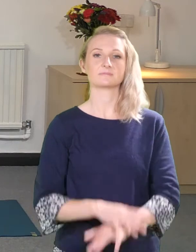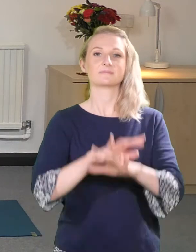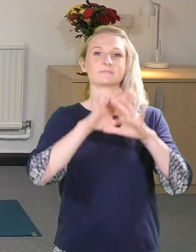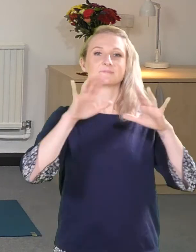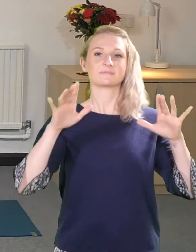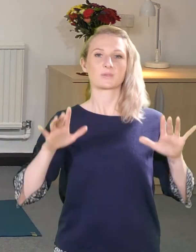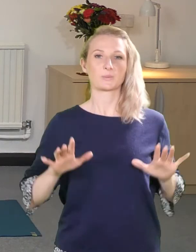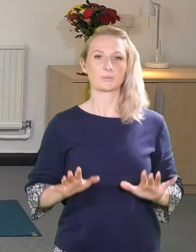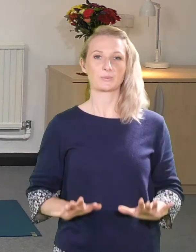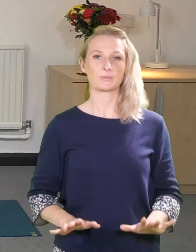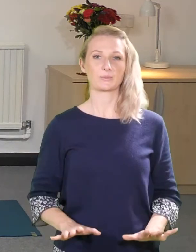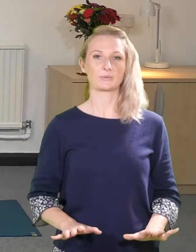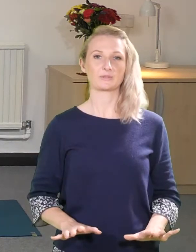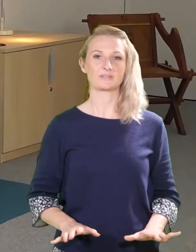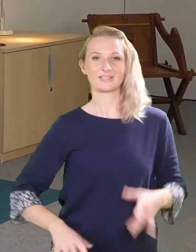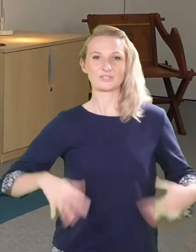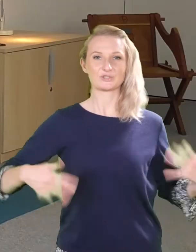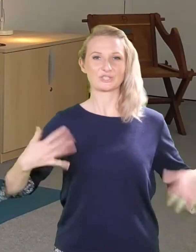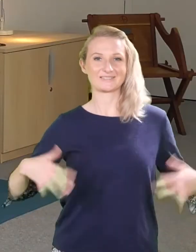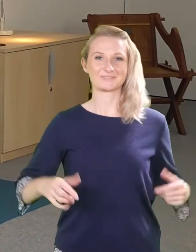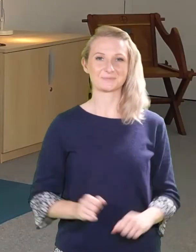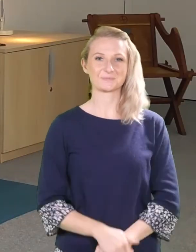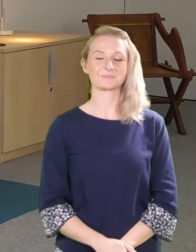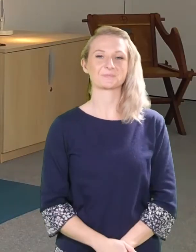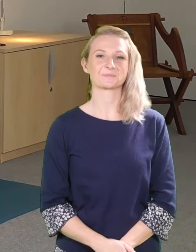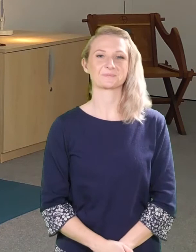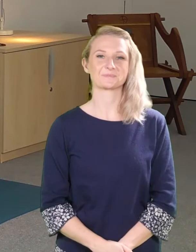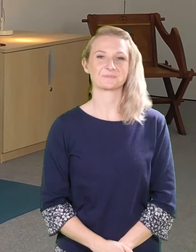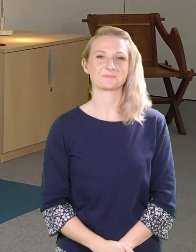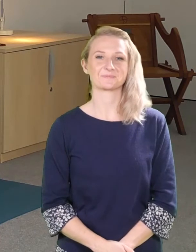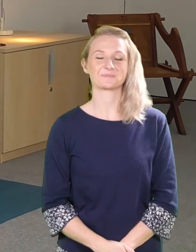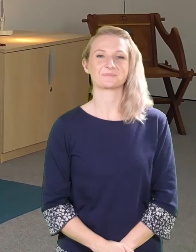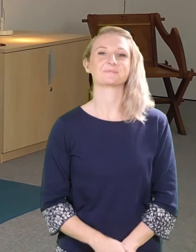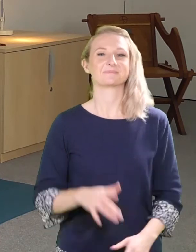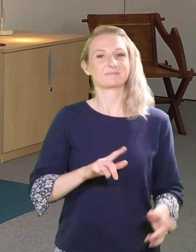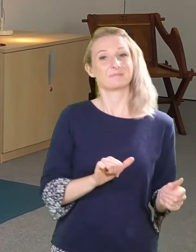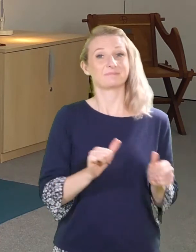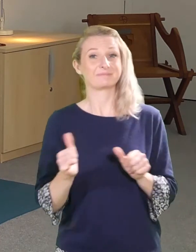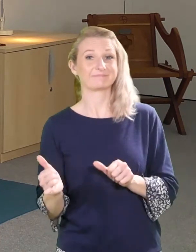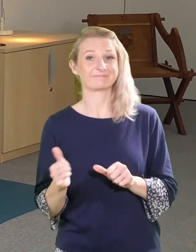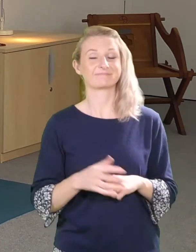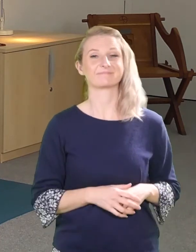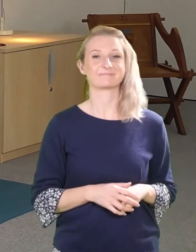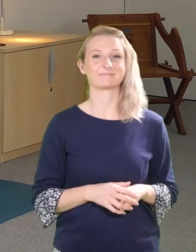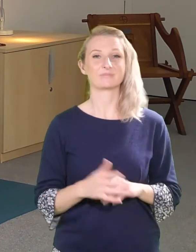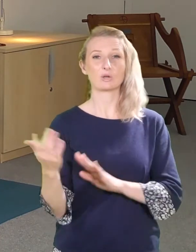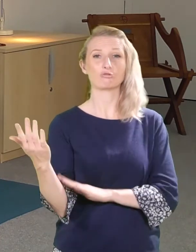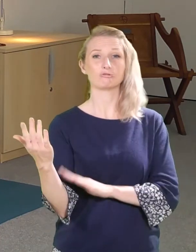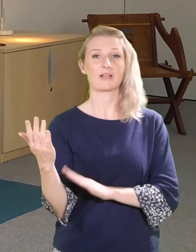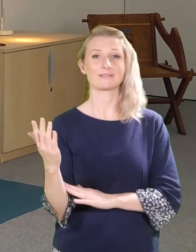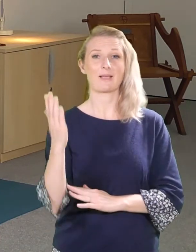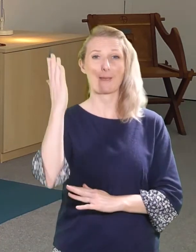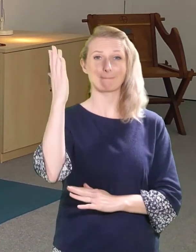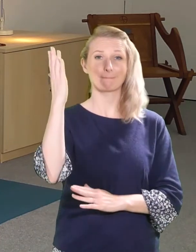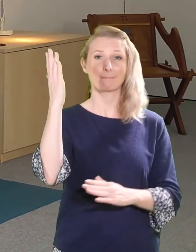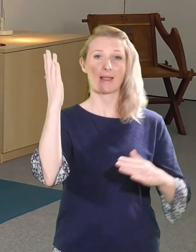And then gently bring your body out, give it a shake. And then let's have a go on the other side. So now the right arm comes up, the left